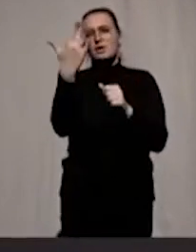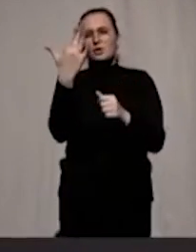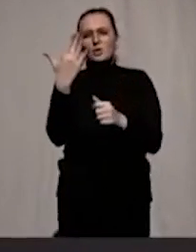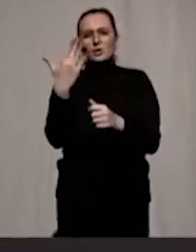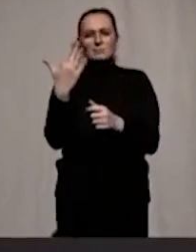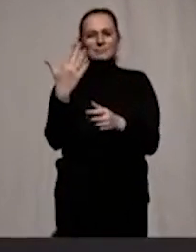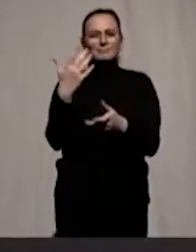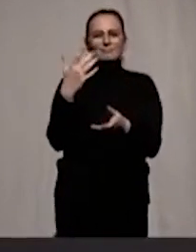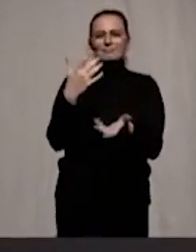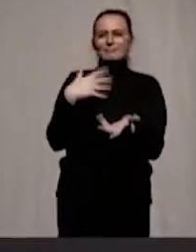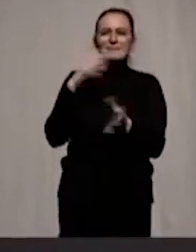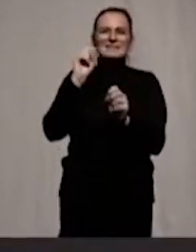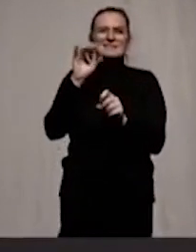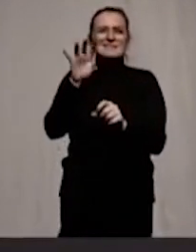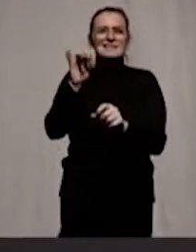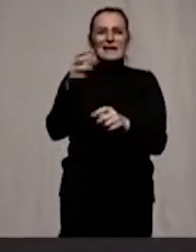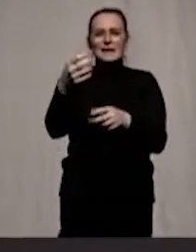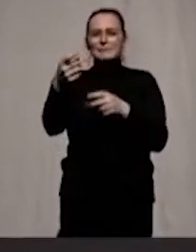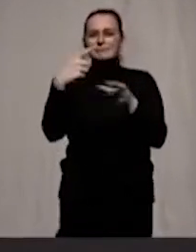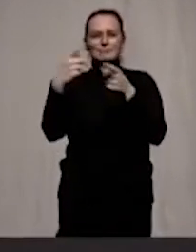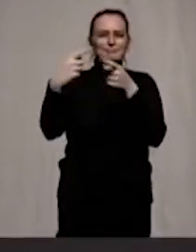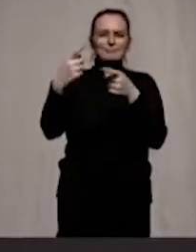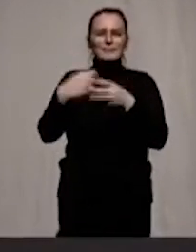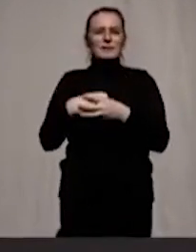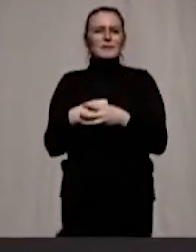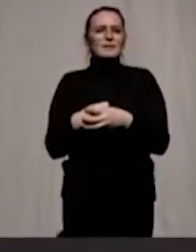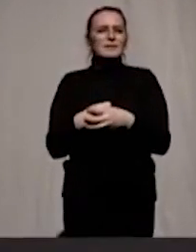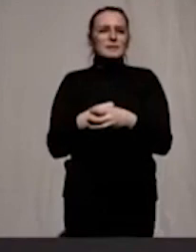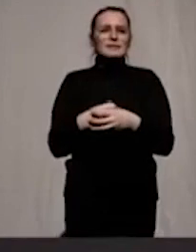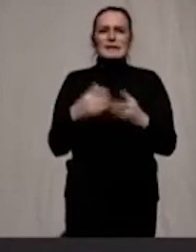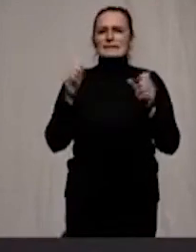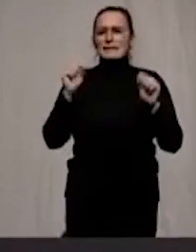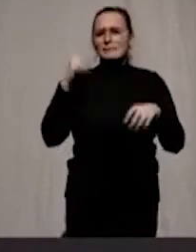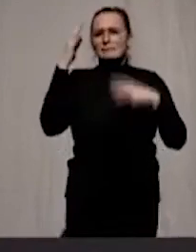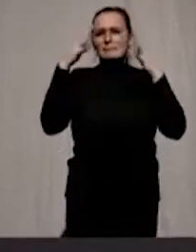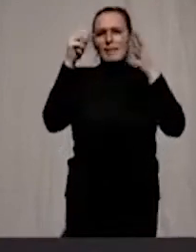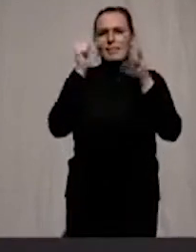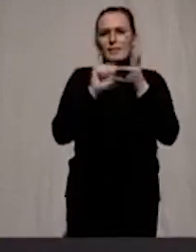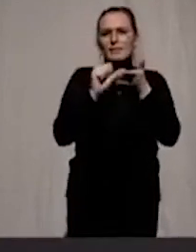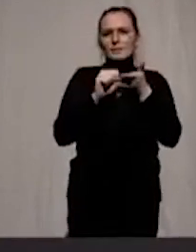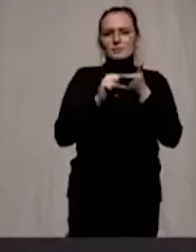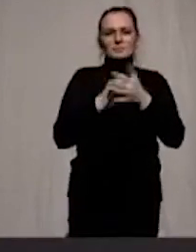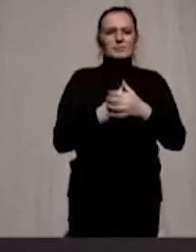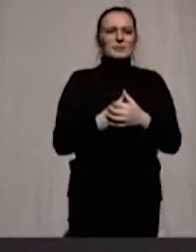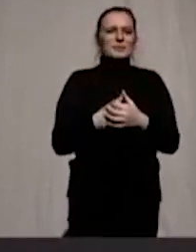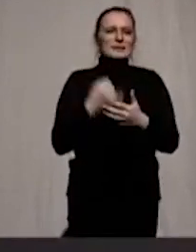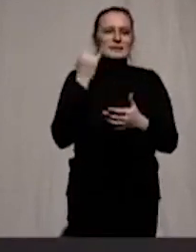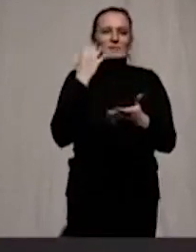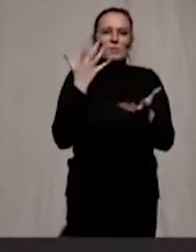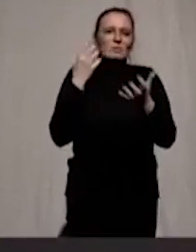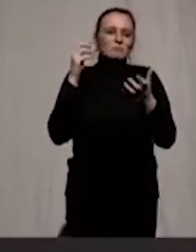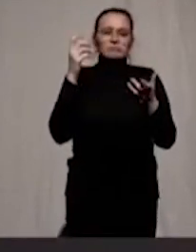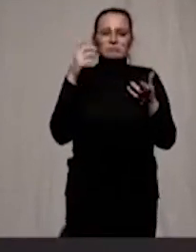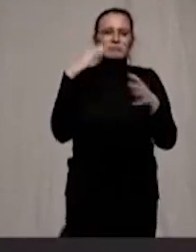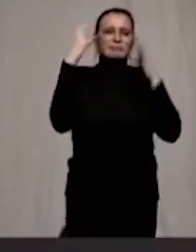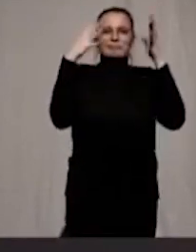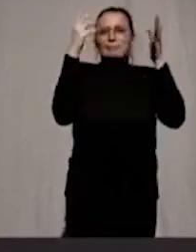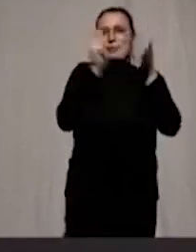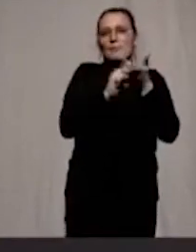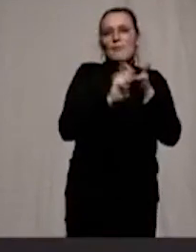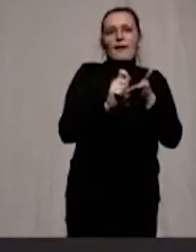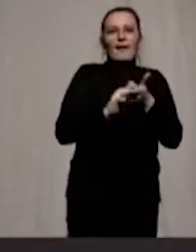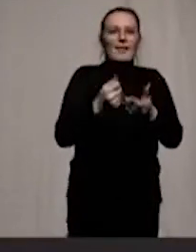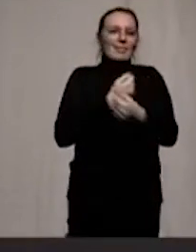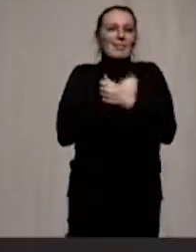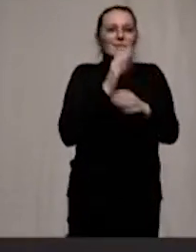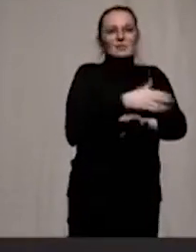because you can do that, and you can make up letters too. If you want to write a love song about some random girl that you saw passing in the park one day,